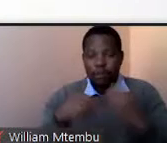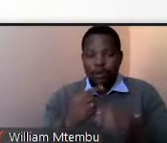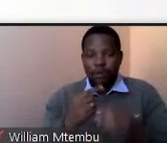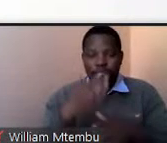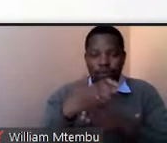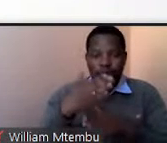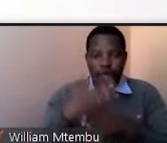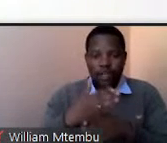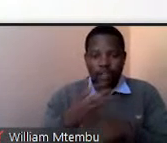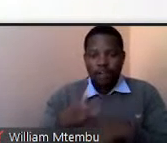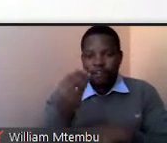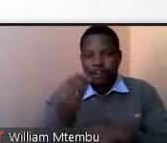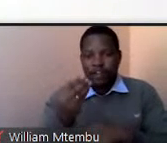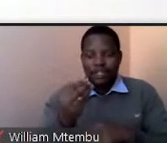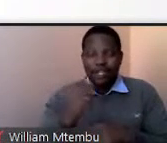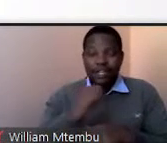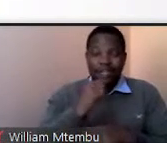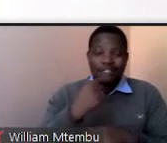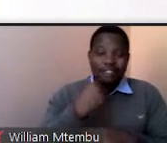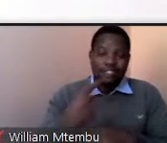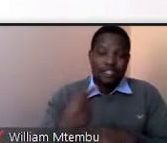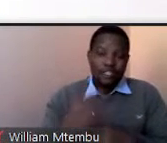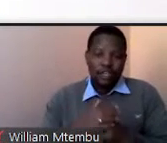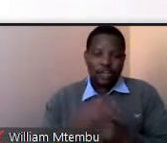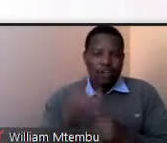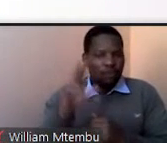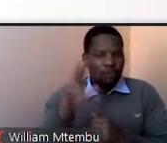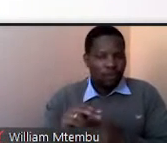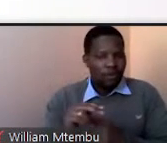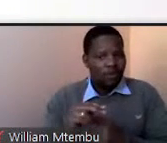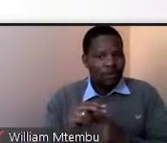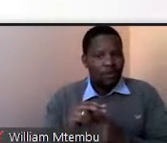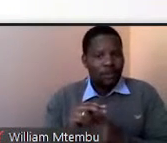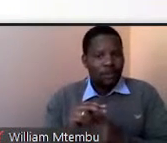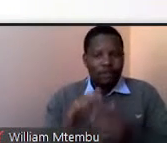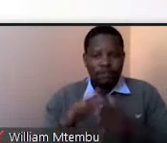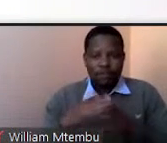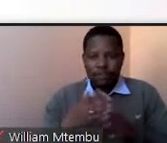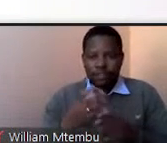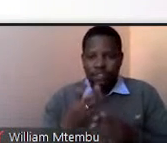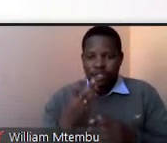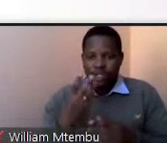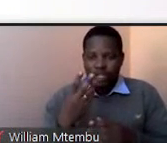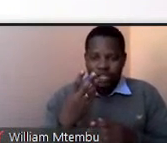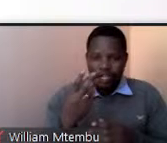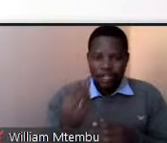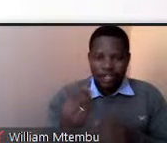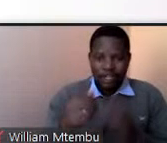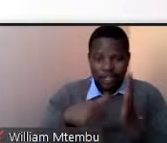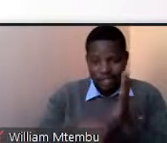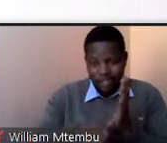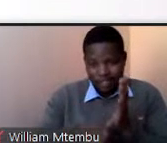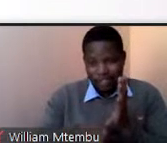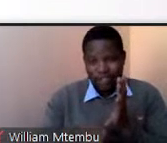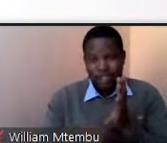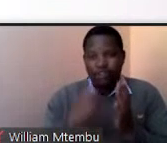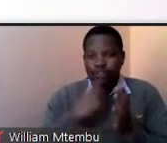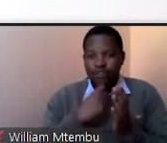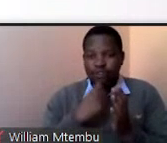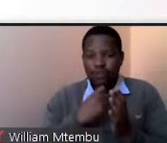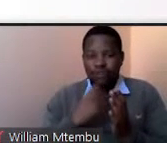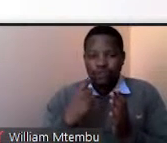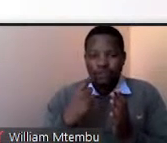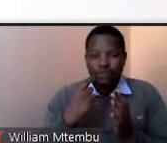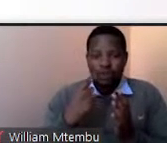and the answer was actually no. Because the grants that are used on